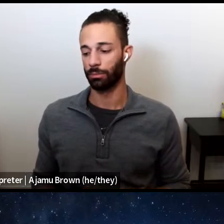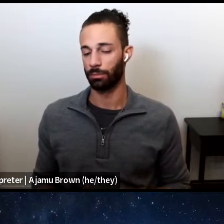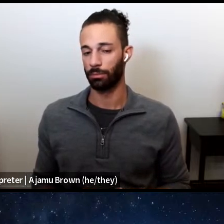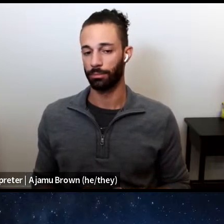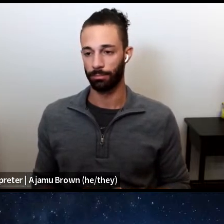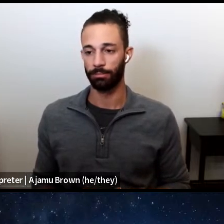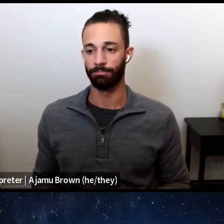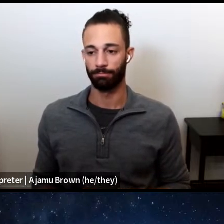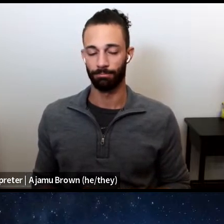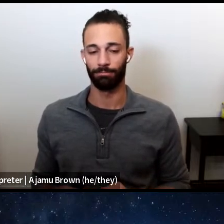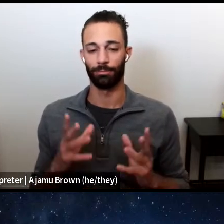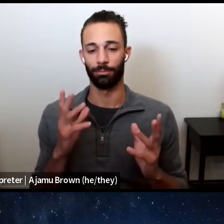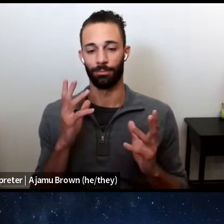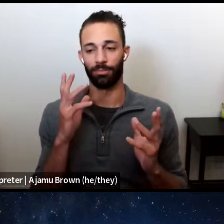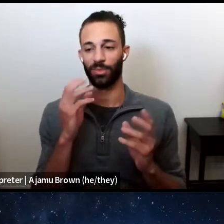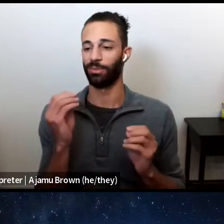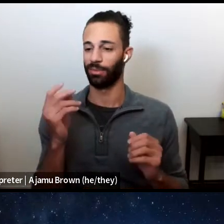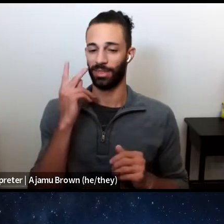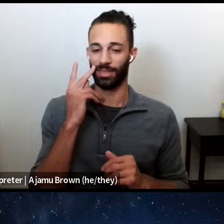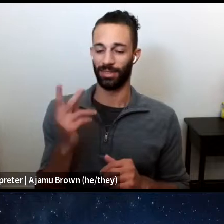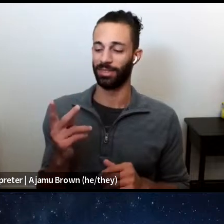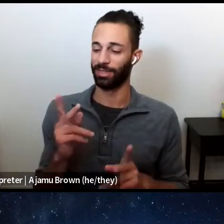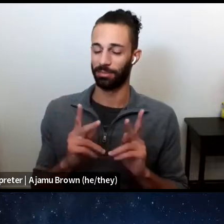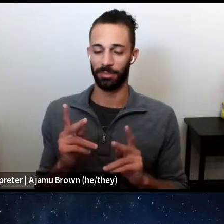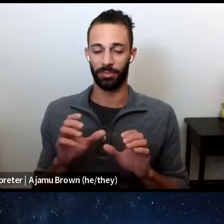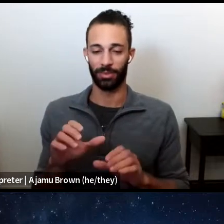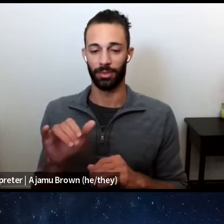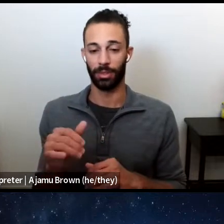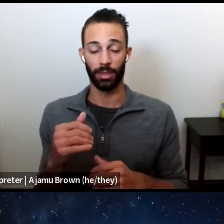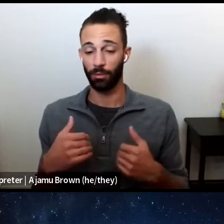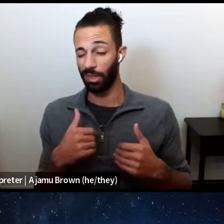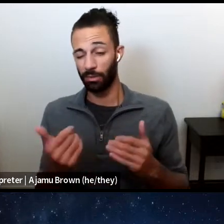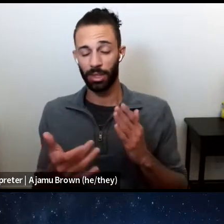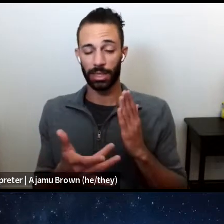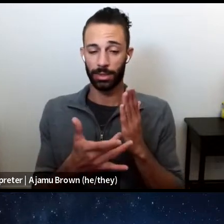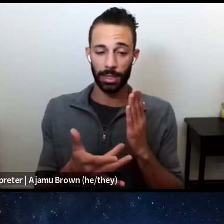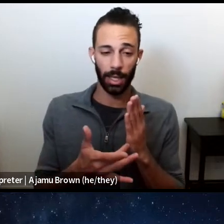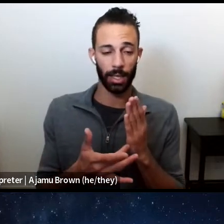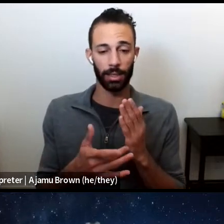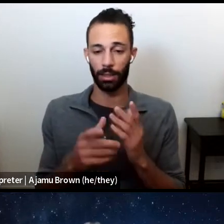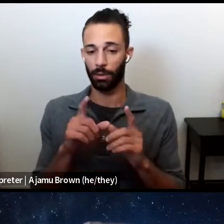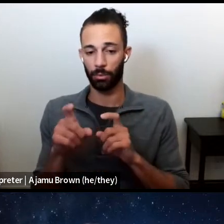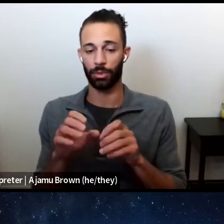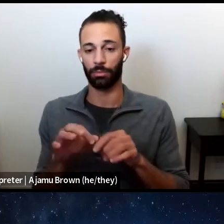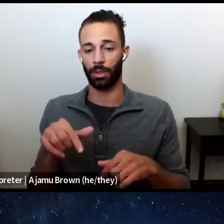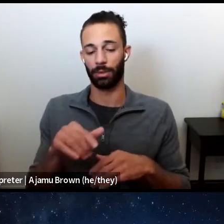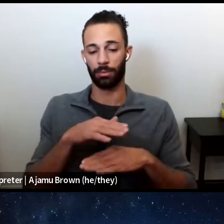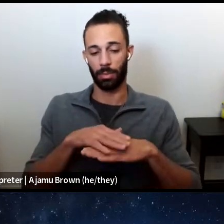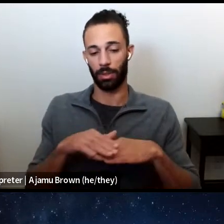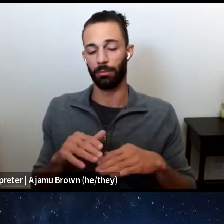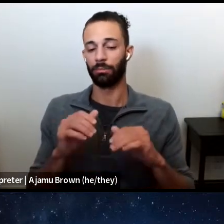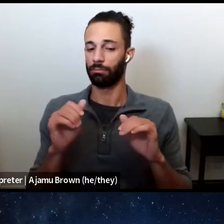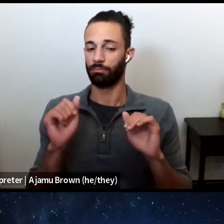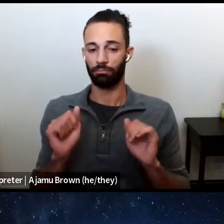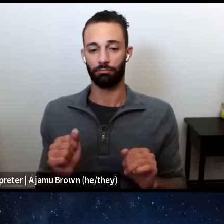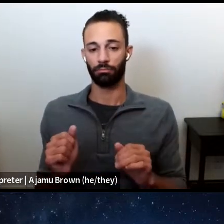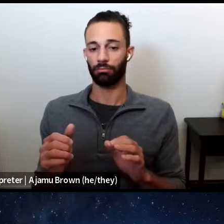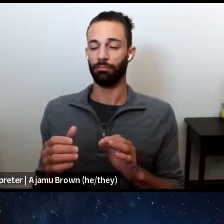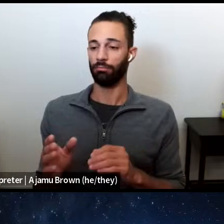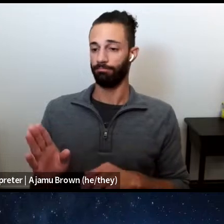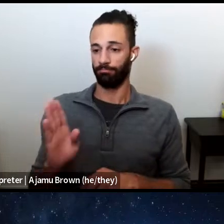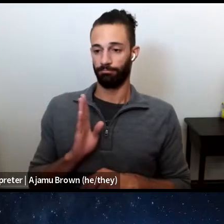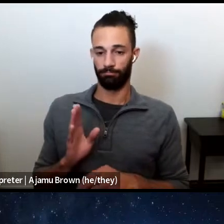Okay, beautiful. I see people are already doing that. If you have any tech questions about this platform, please feel free to message me